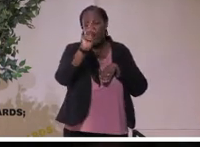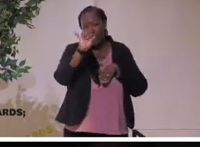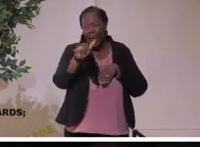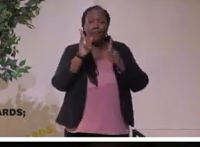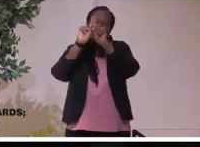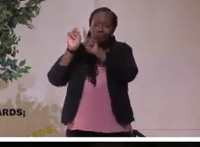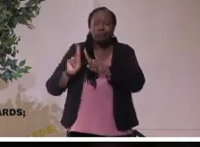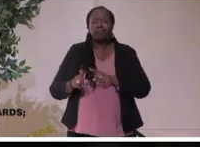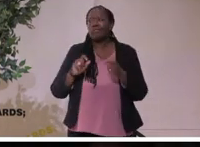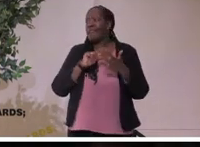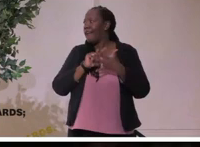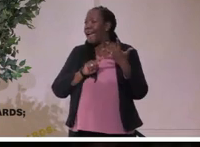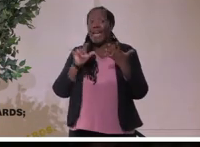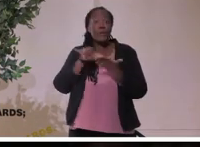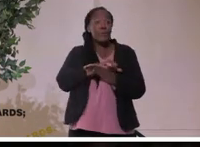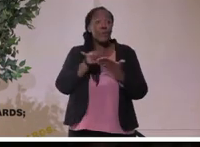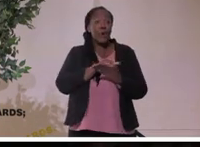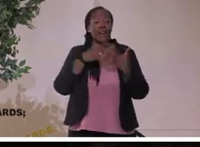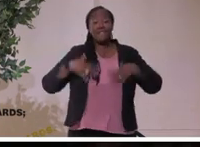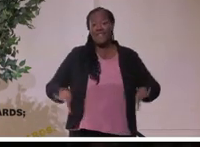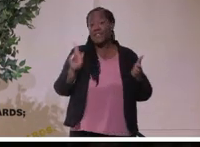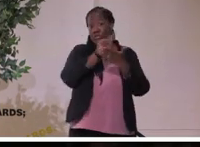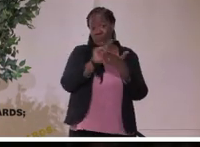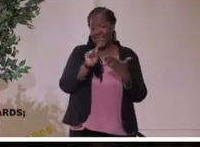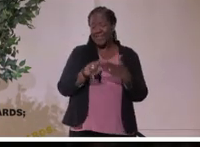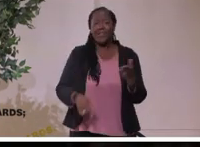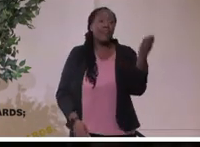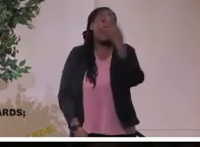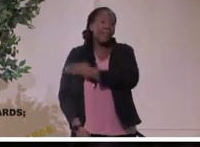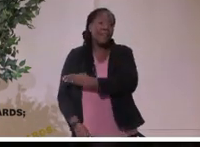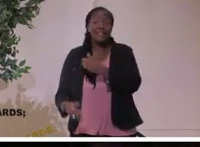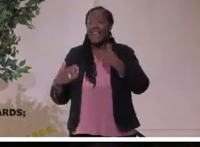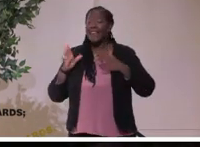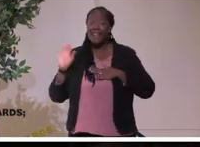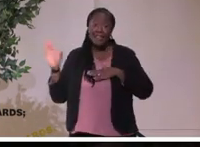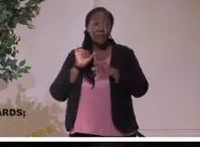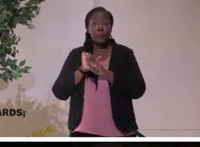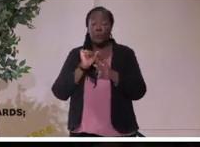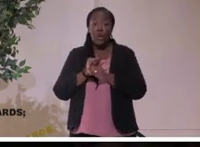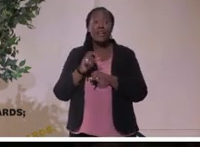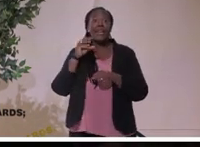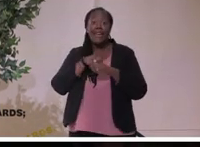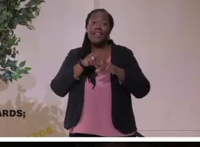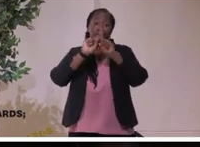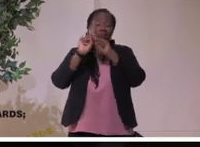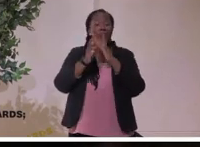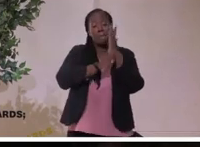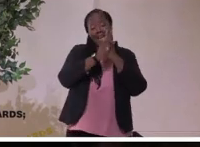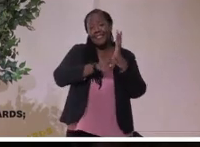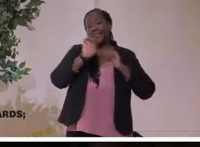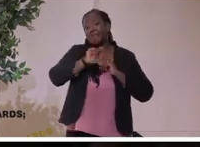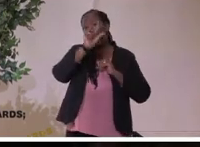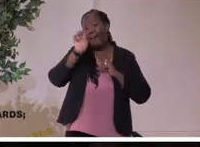Fashion, and New York Fashion Week. Andrew Noel has had his work featured in Harper's Bazaar, Elle Magazine,